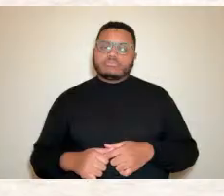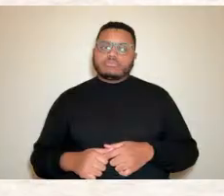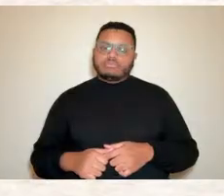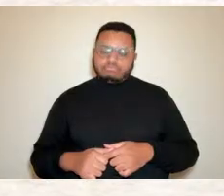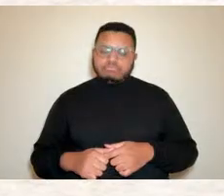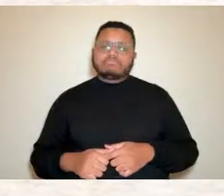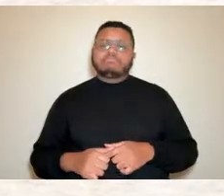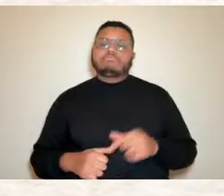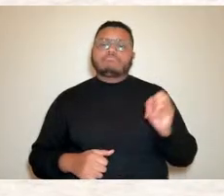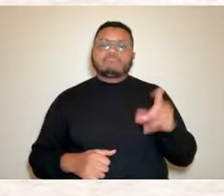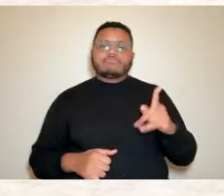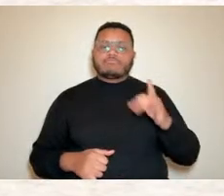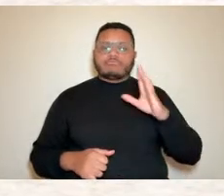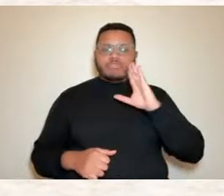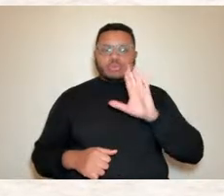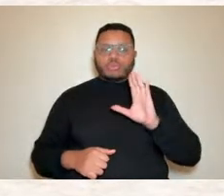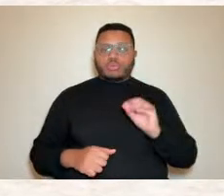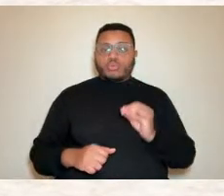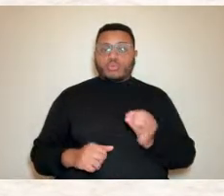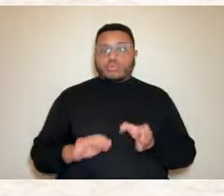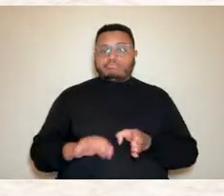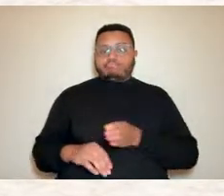All right, we can put that to the side.